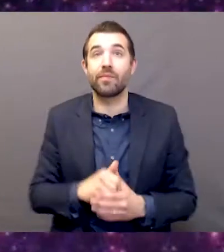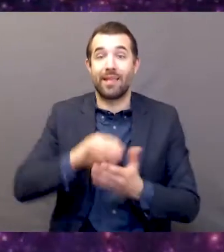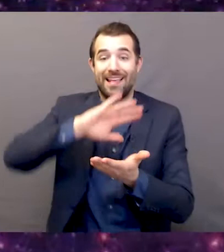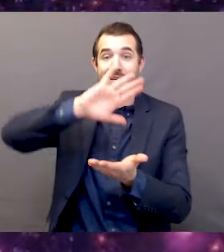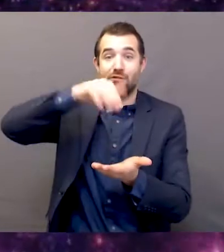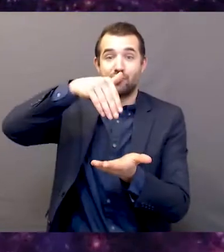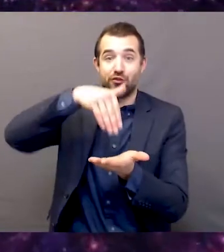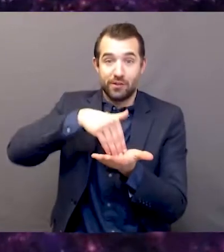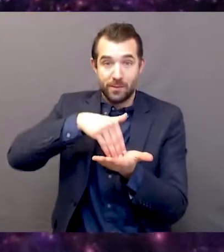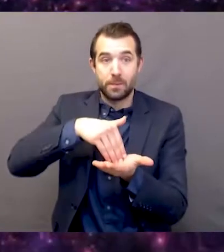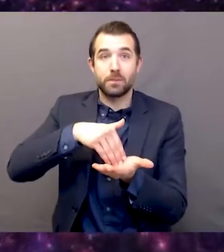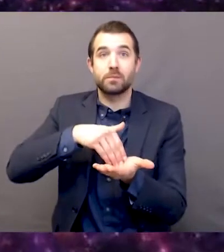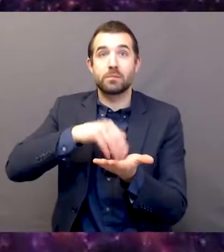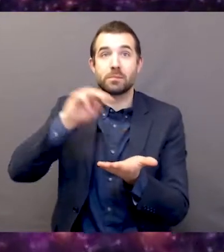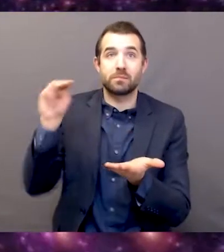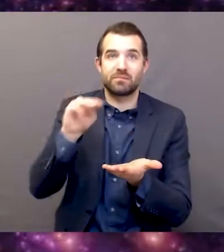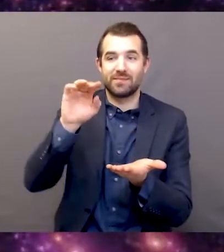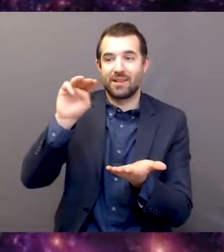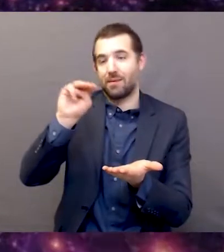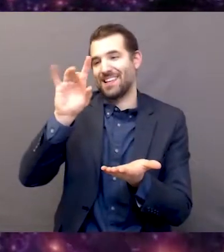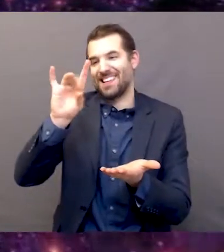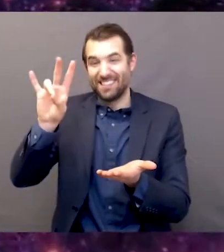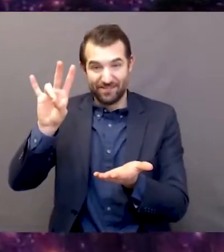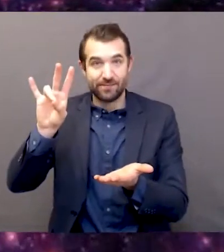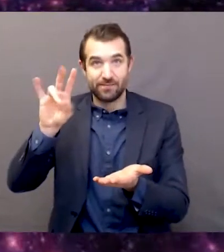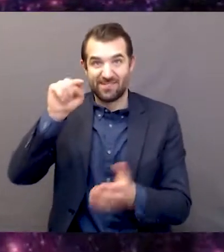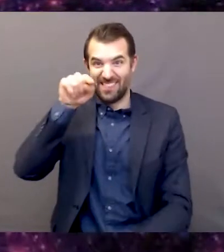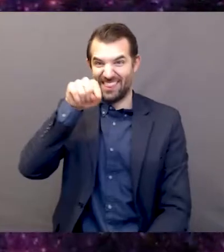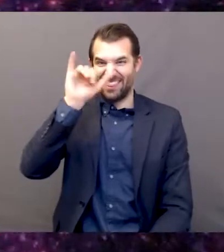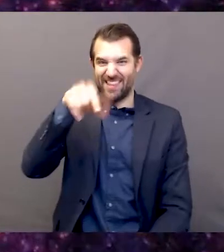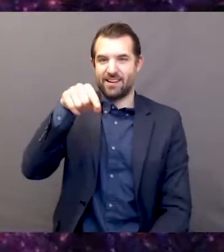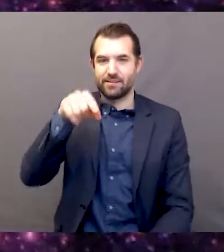where the galaxy M87 sits, right at the peak of the region here.